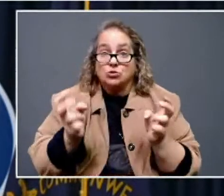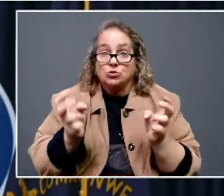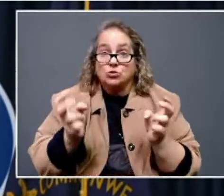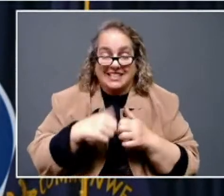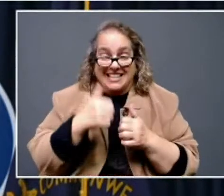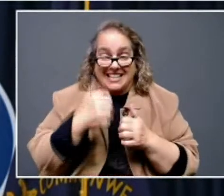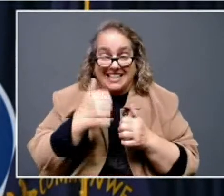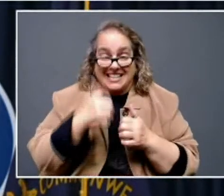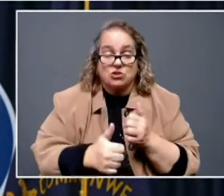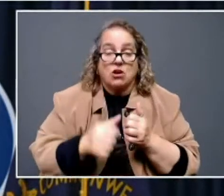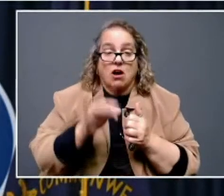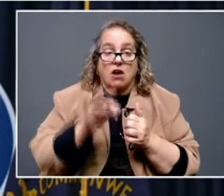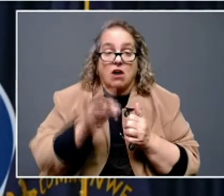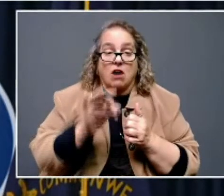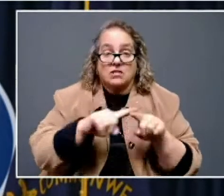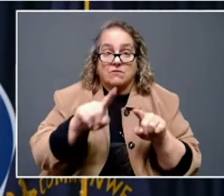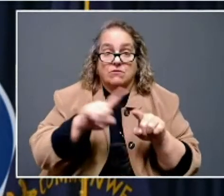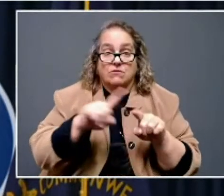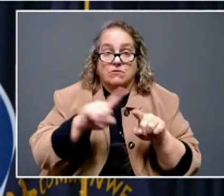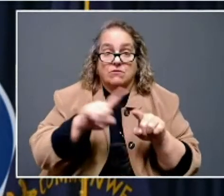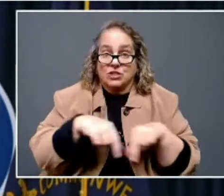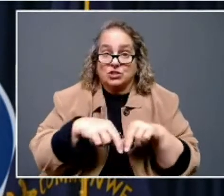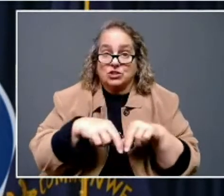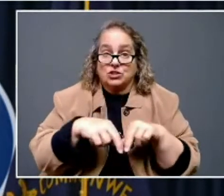every one of the regions.